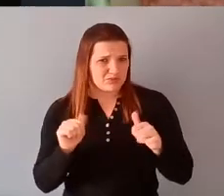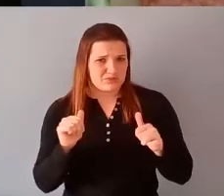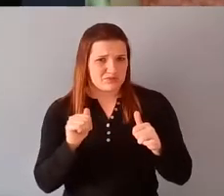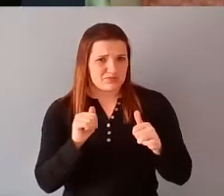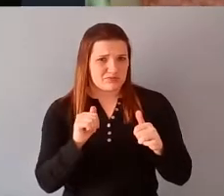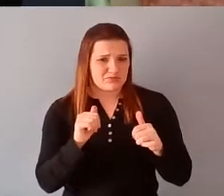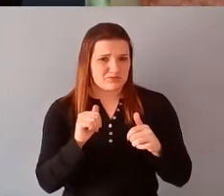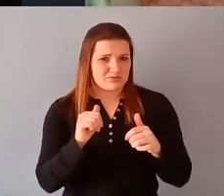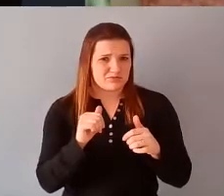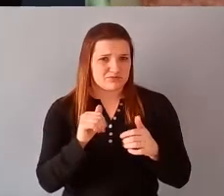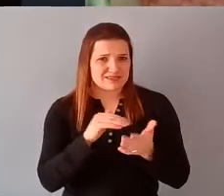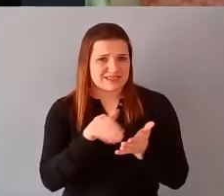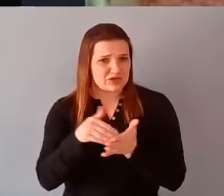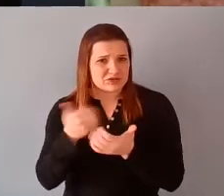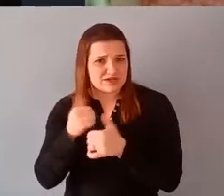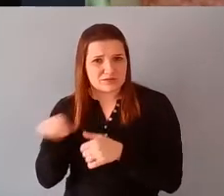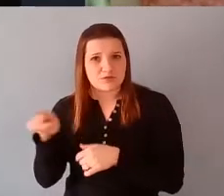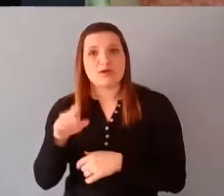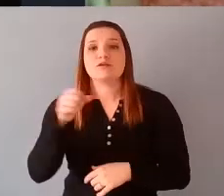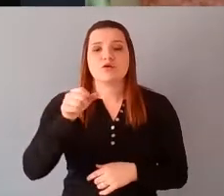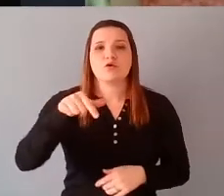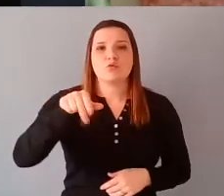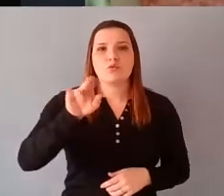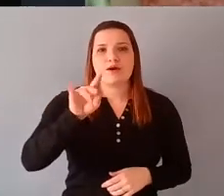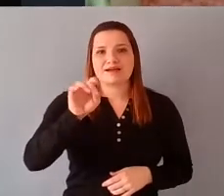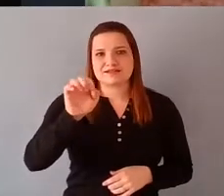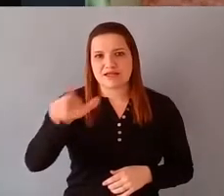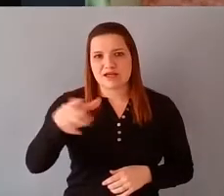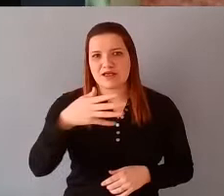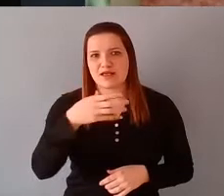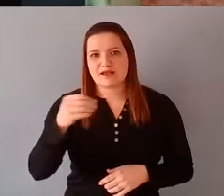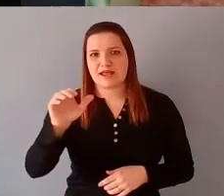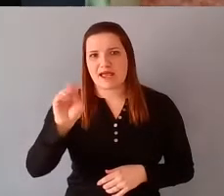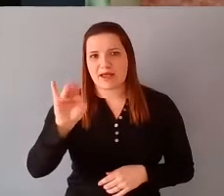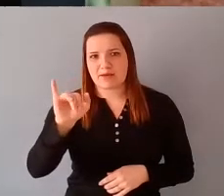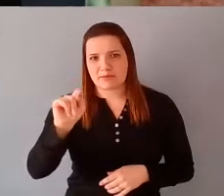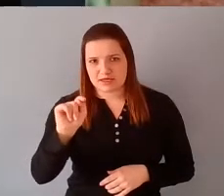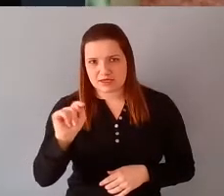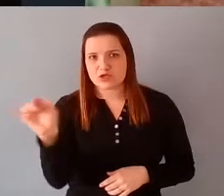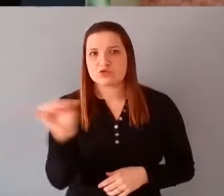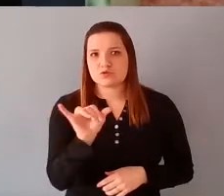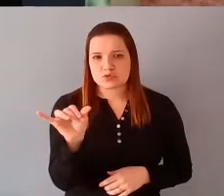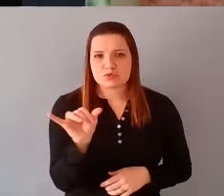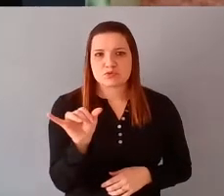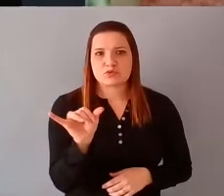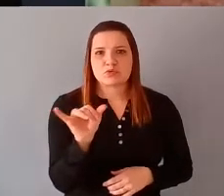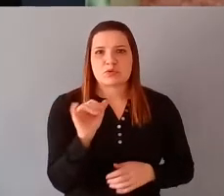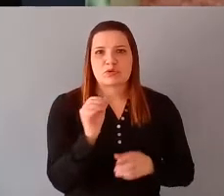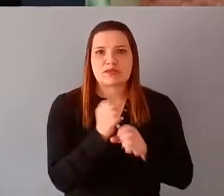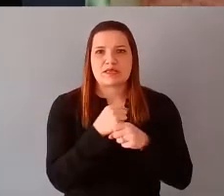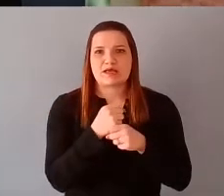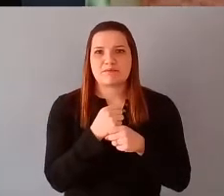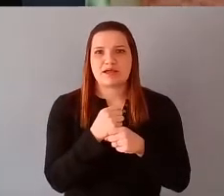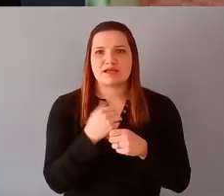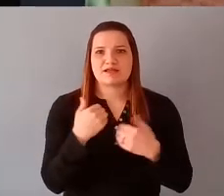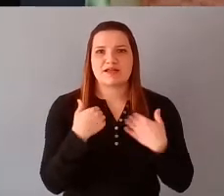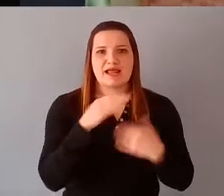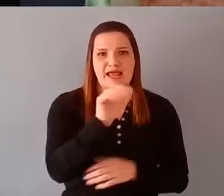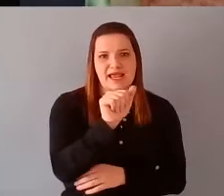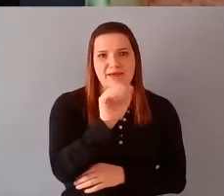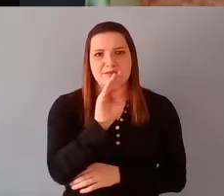So Quidel, and I believe Abbott as well, developed what they called an